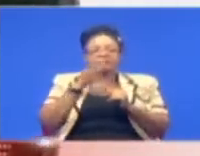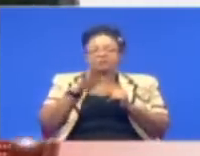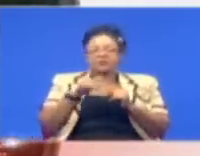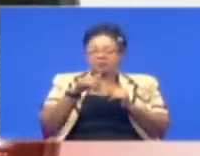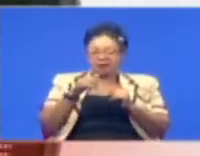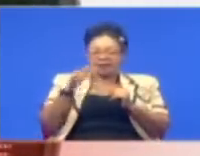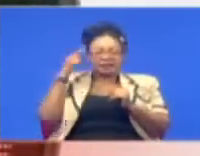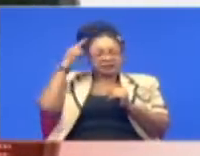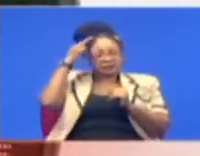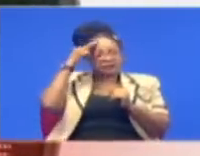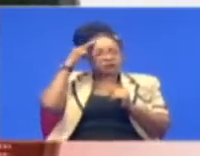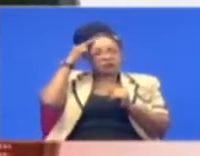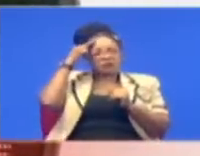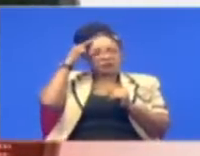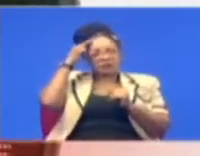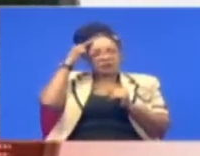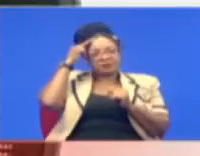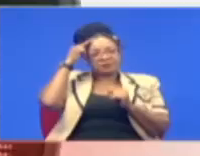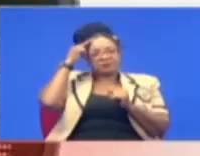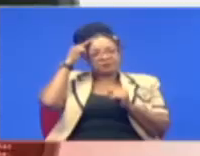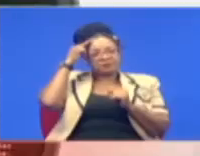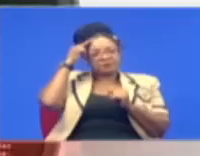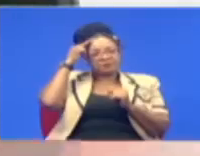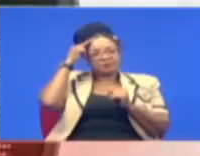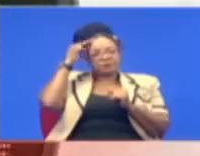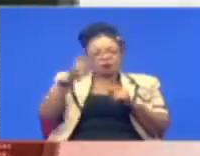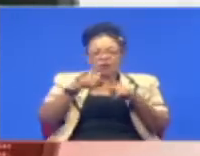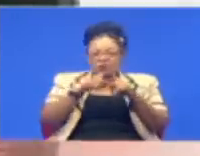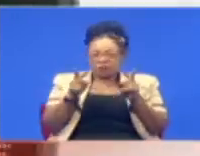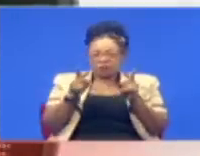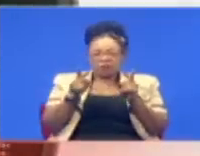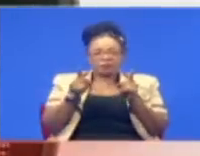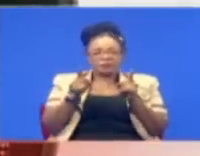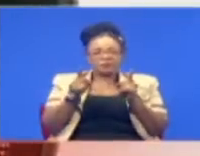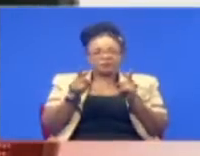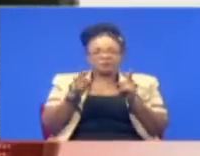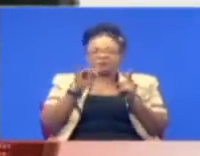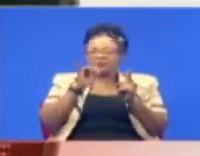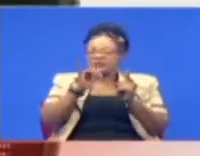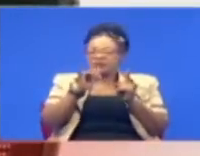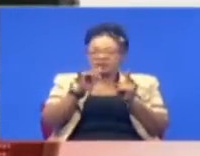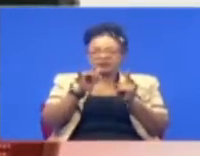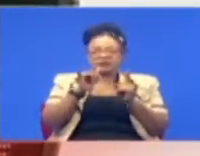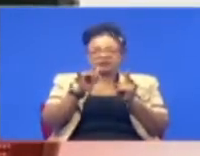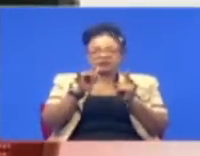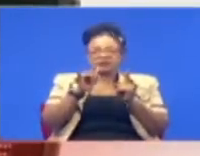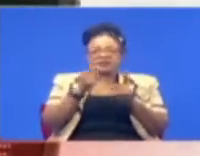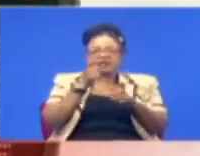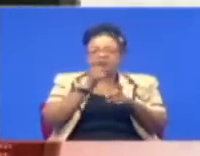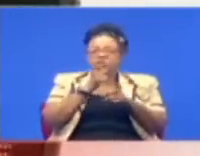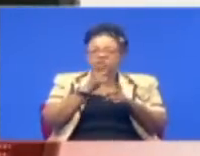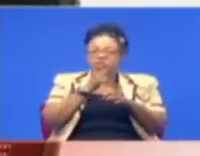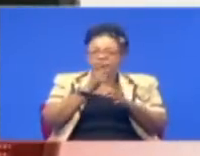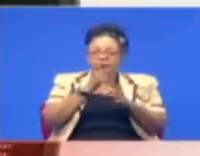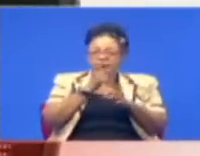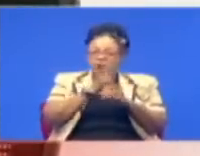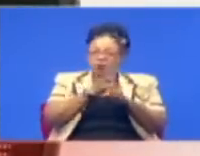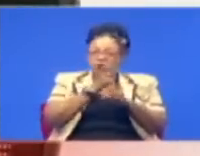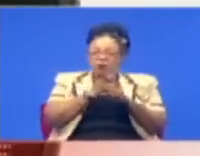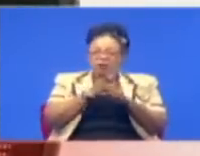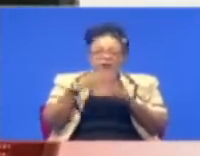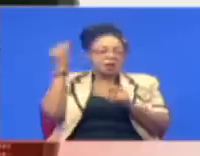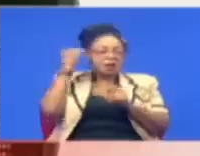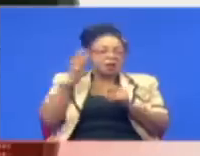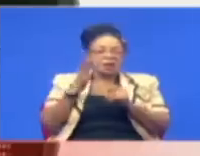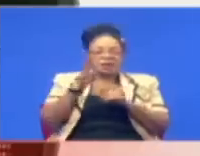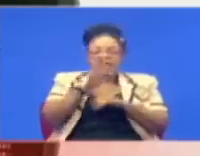reasoning, by parity of reasoning. Also, by parity of reasoning is a tool lawyers use,